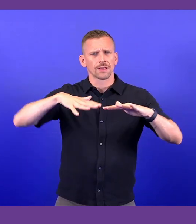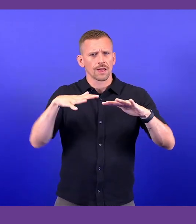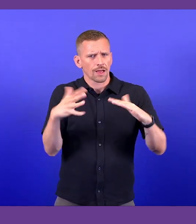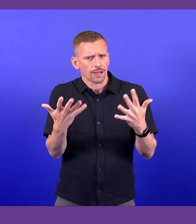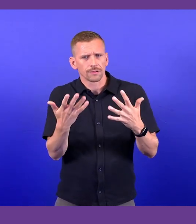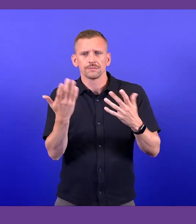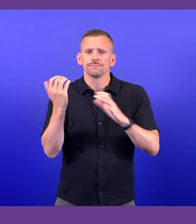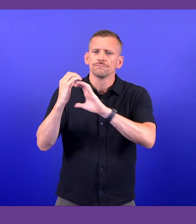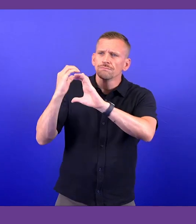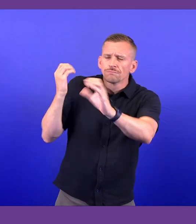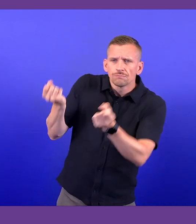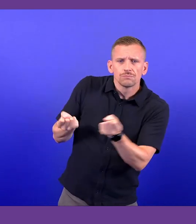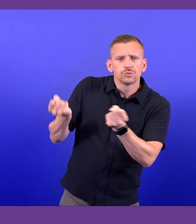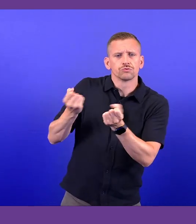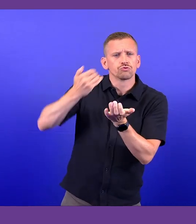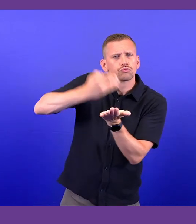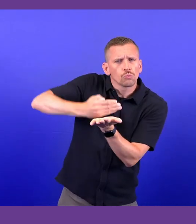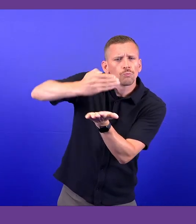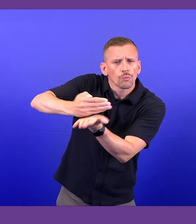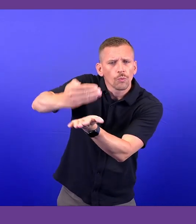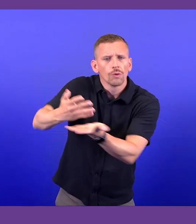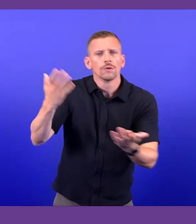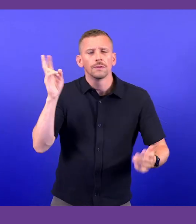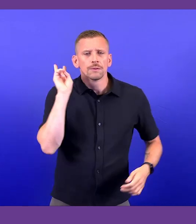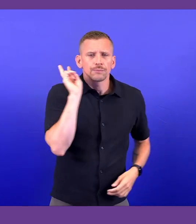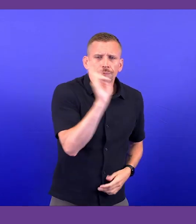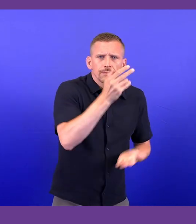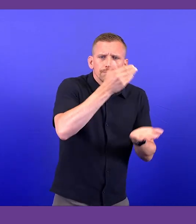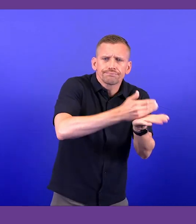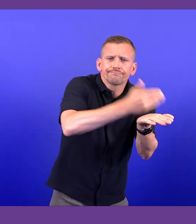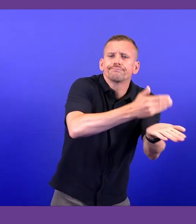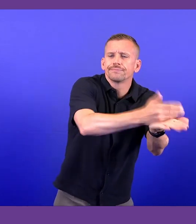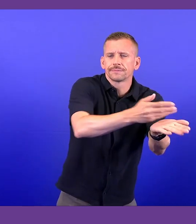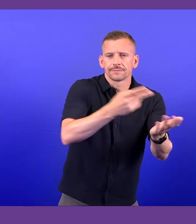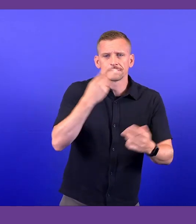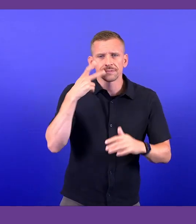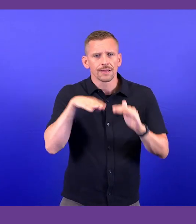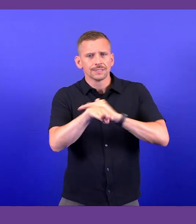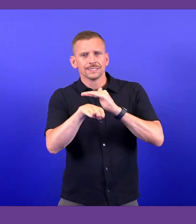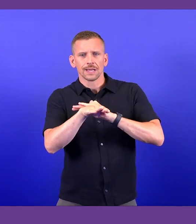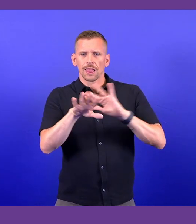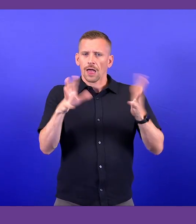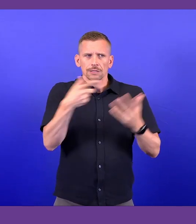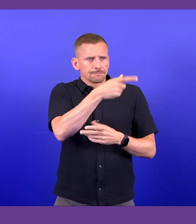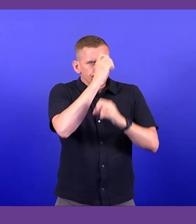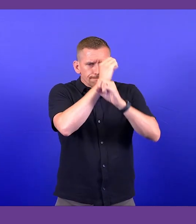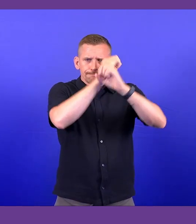accessibility. Do you have any comments on the need to integrate?